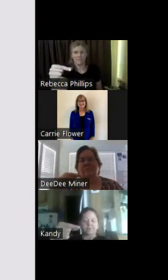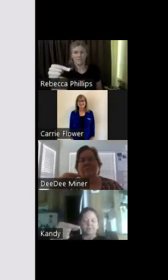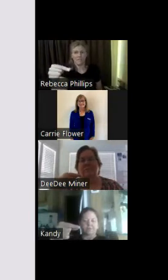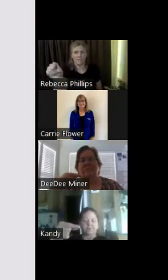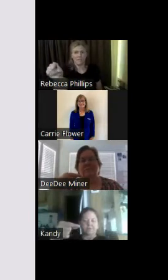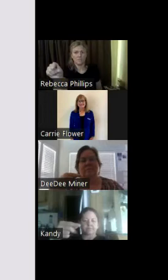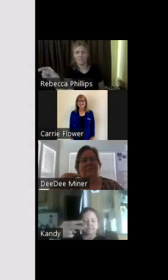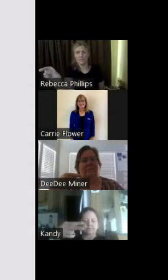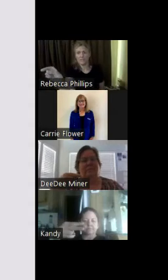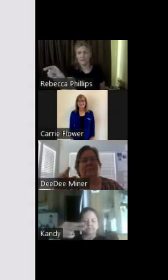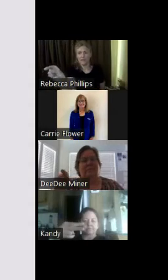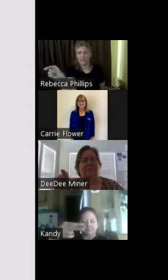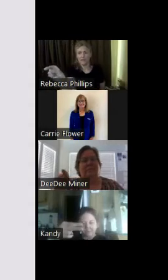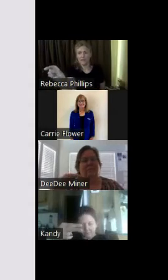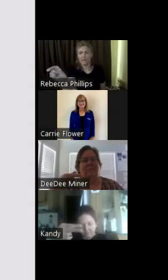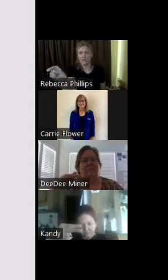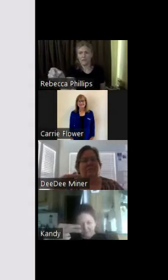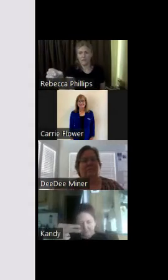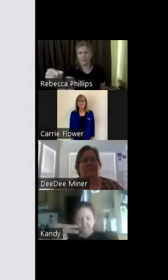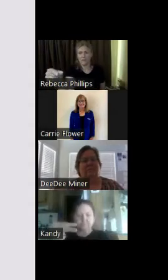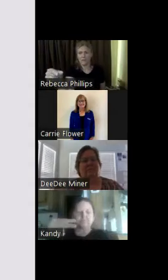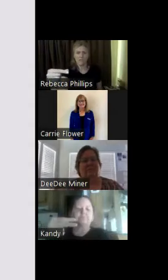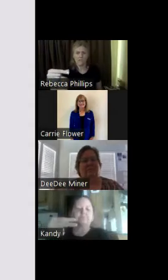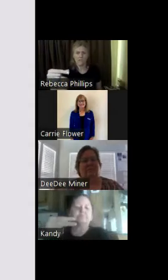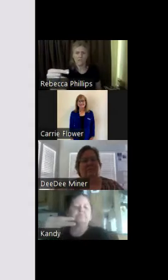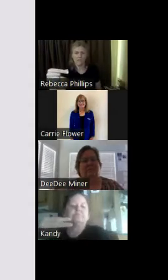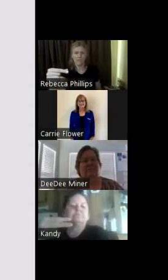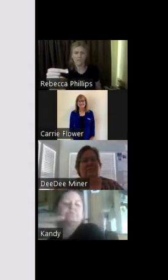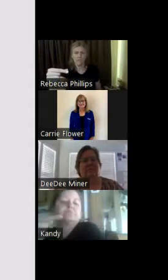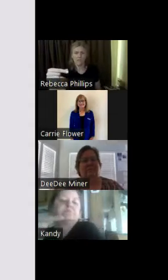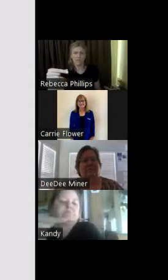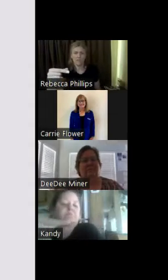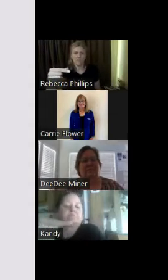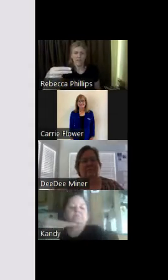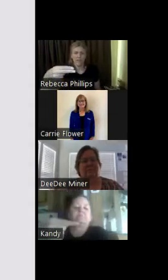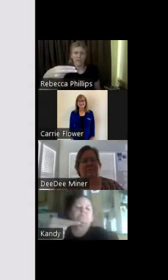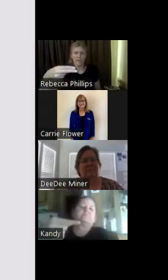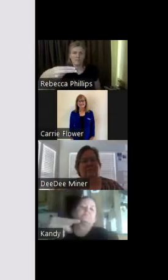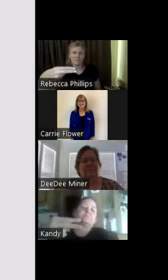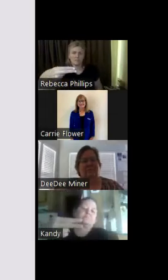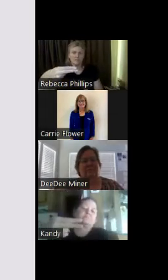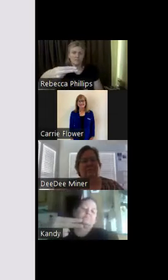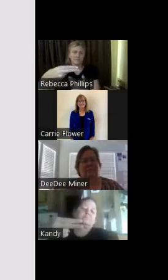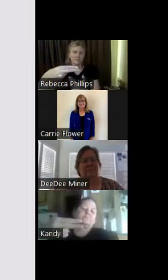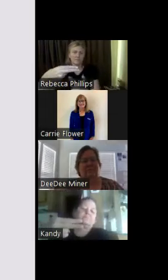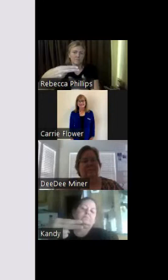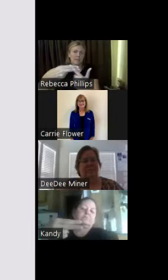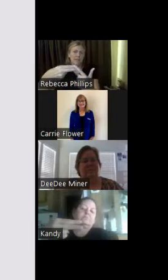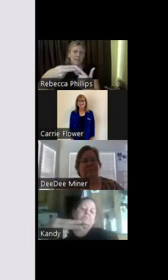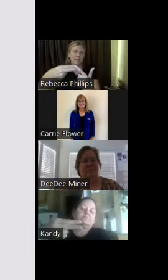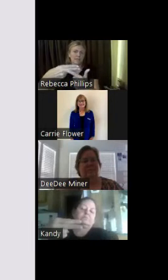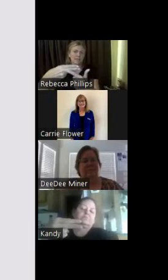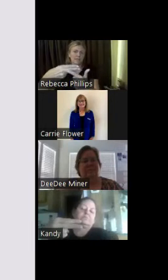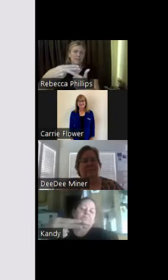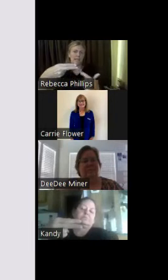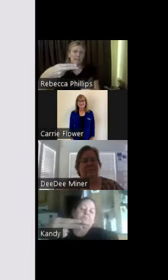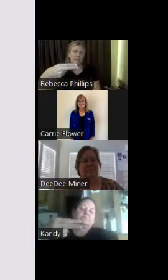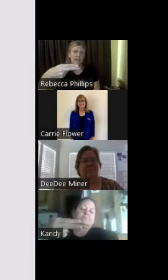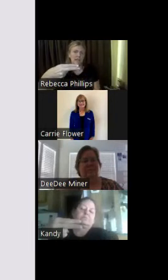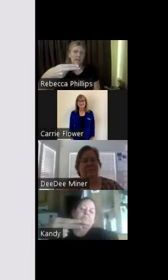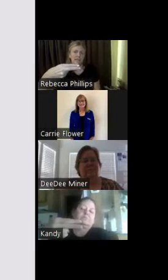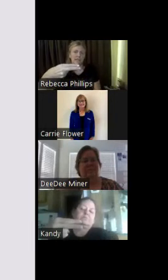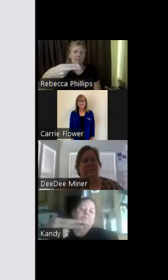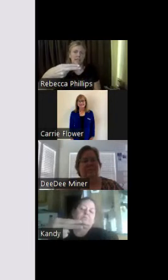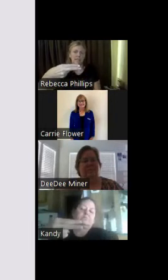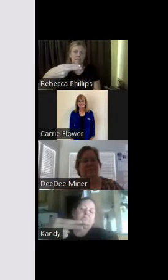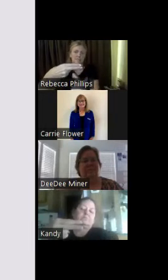G. See that? And pointing finger, G. H. Think of it as the H kind of